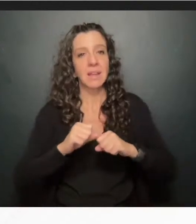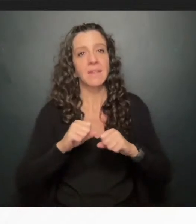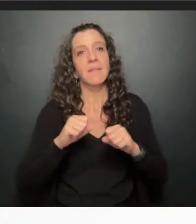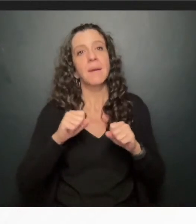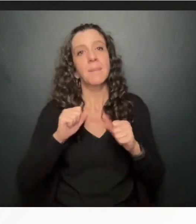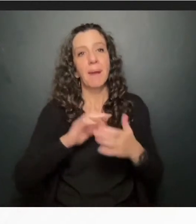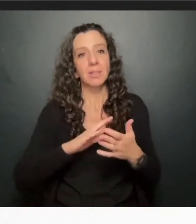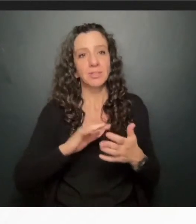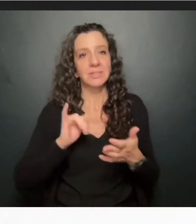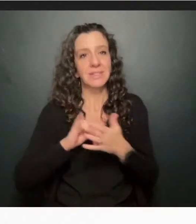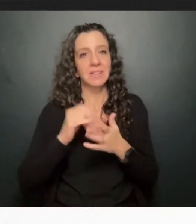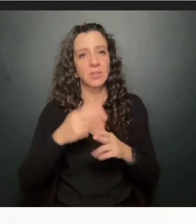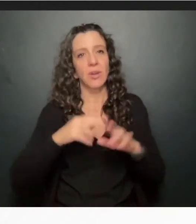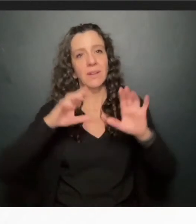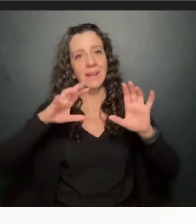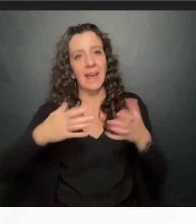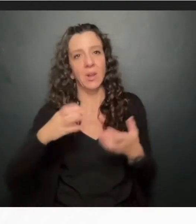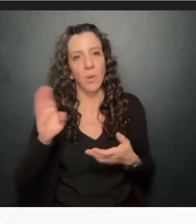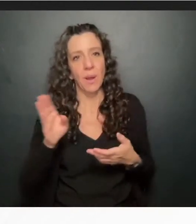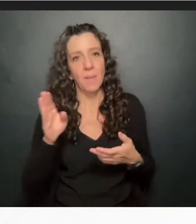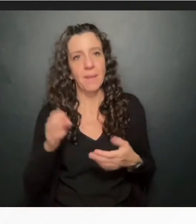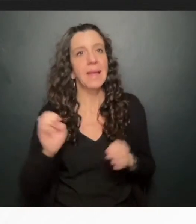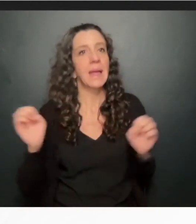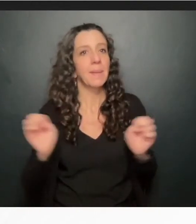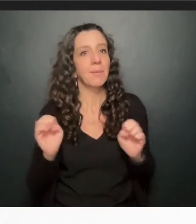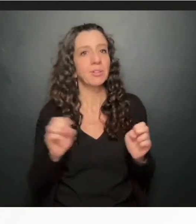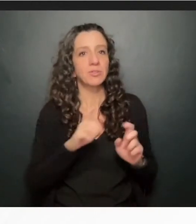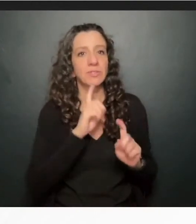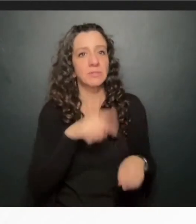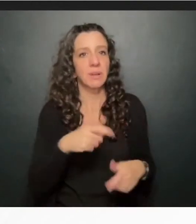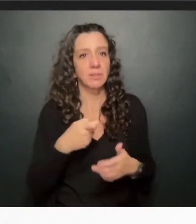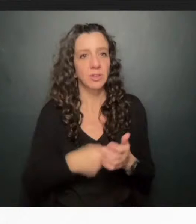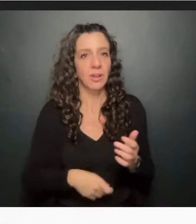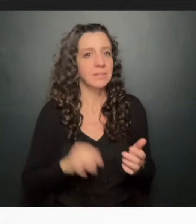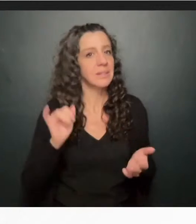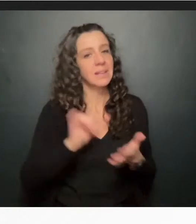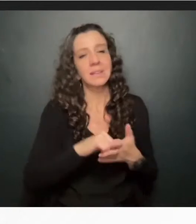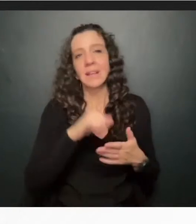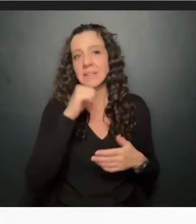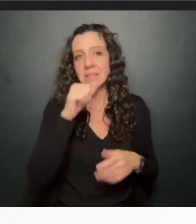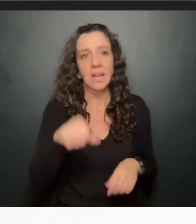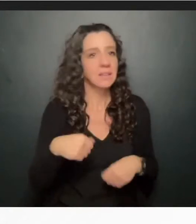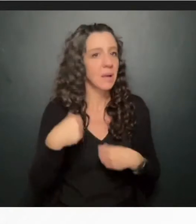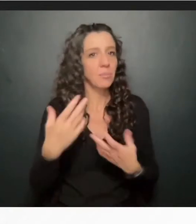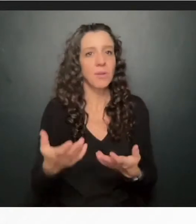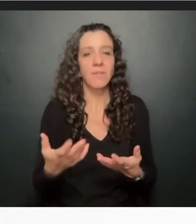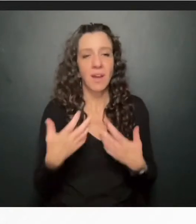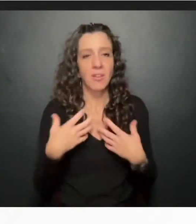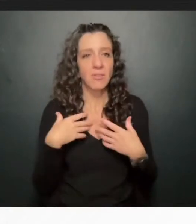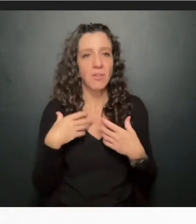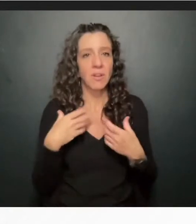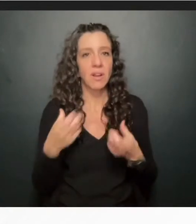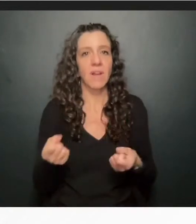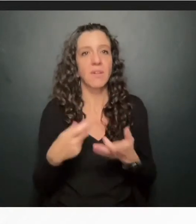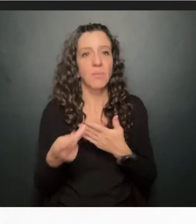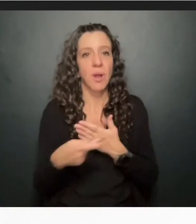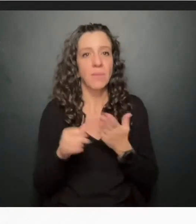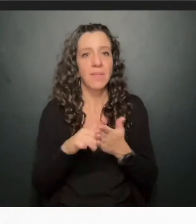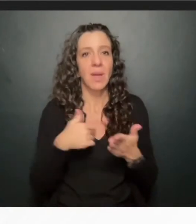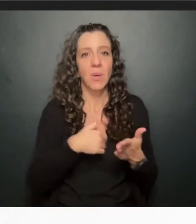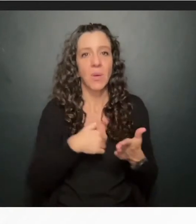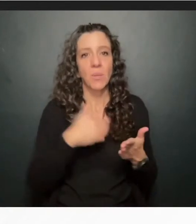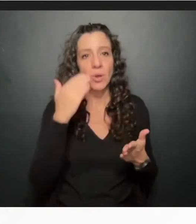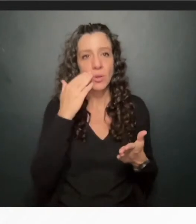response costs. That does not provide recovery programs that we were familiar with in the Woolsey